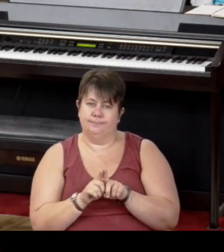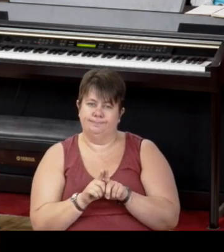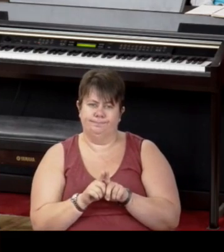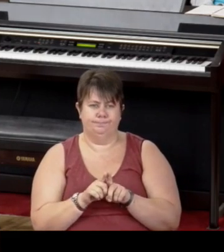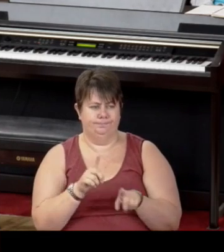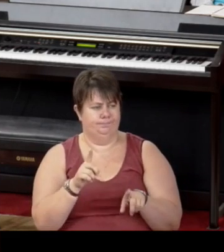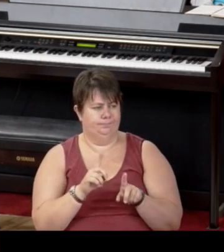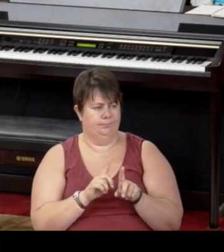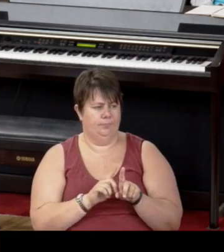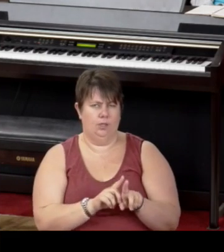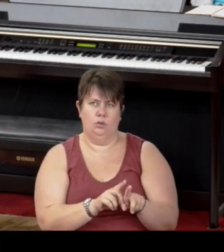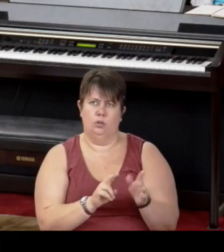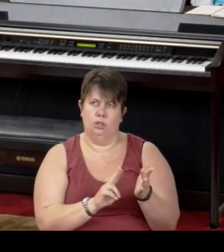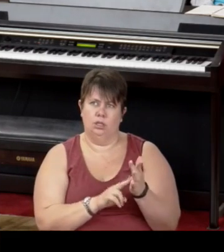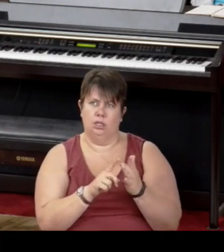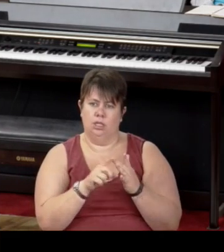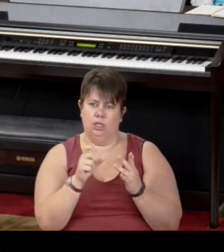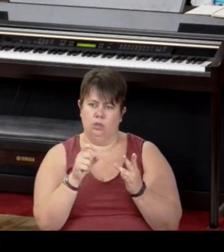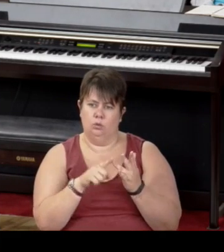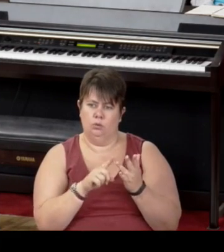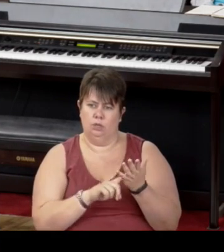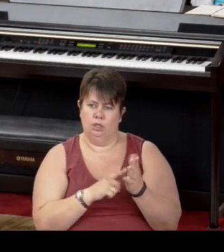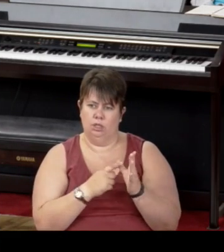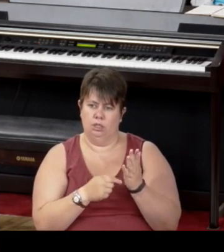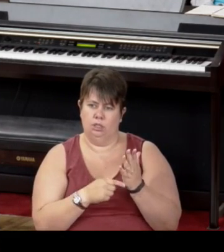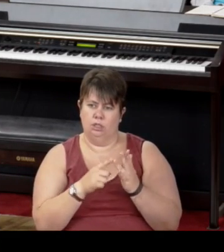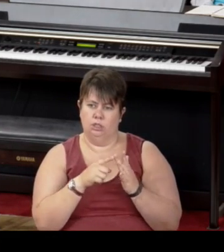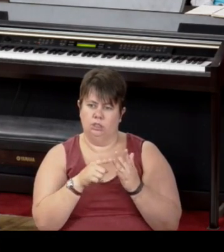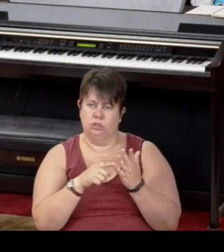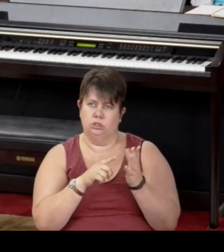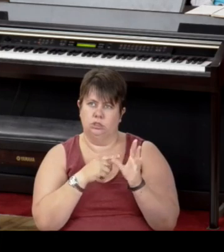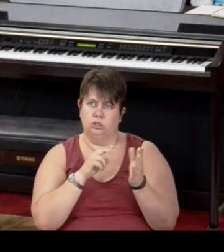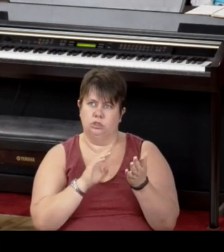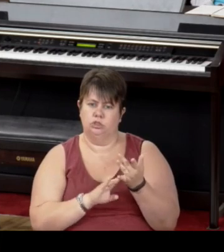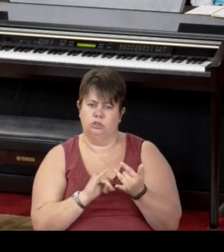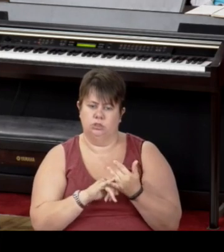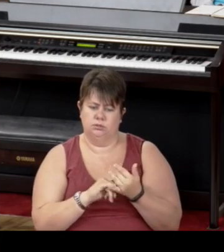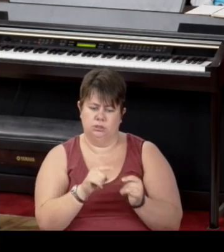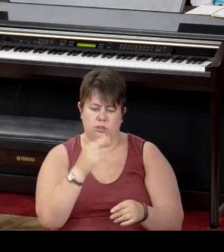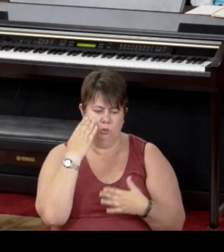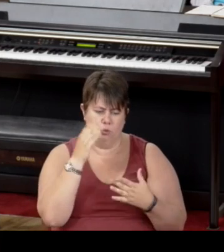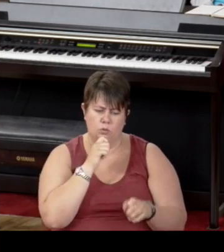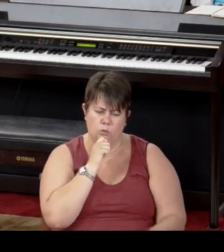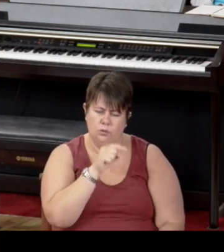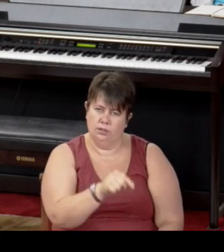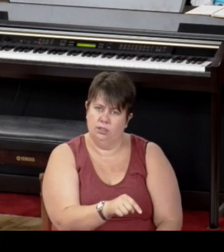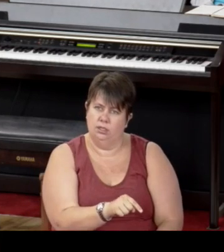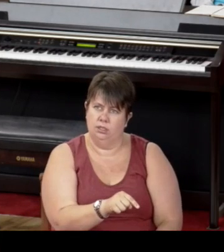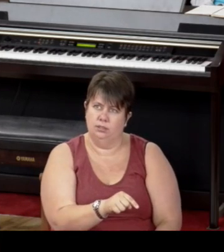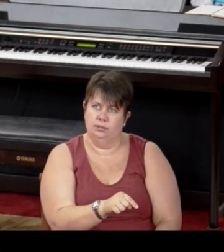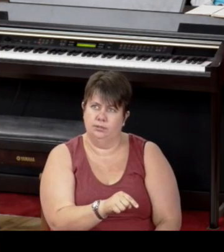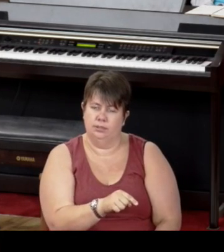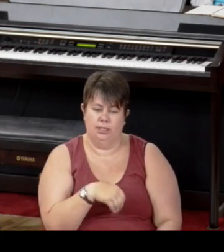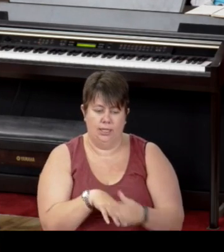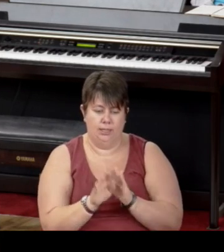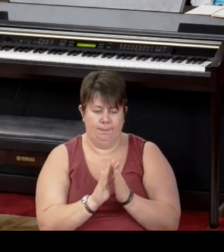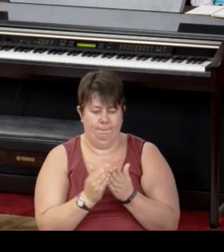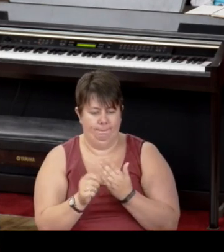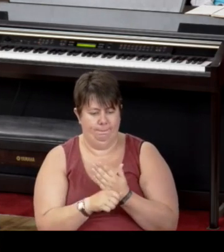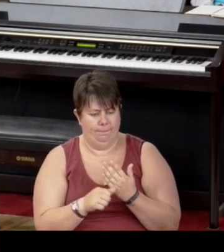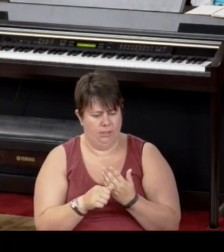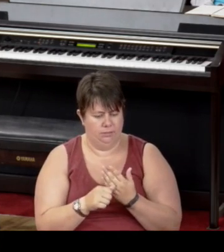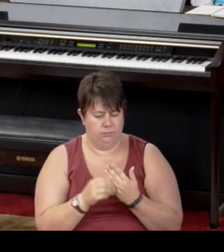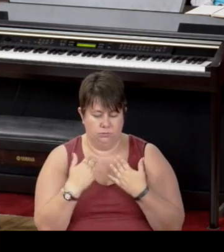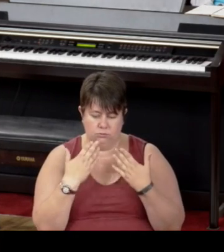teaching of the Nicolaitans. We don't know who they were. It's not made clear in Scripture who the Nicolaitans were, but we assume